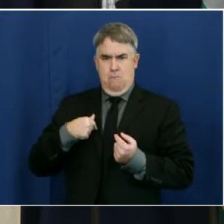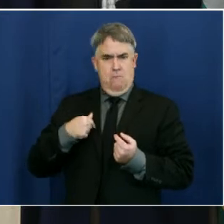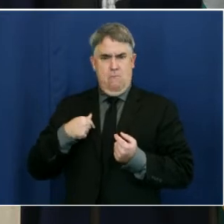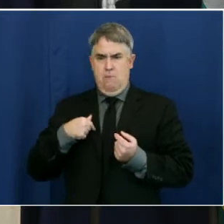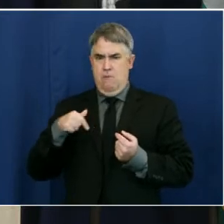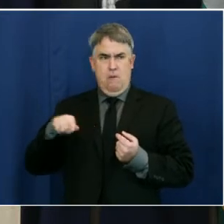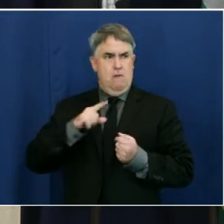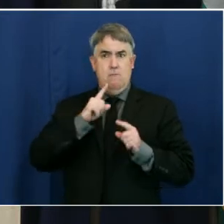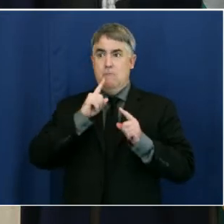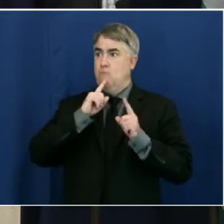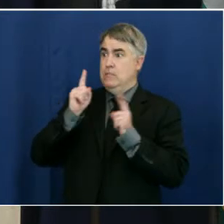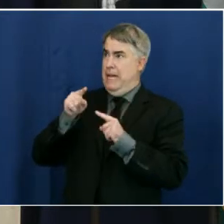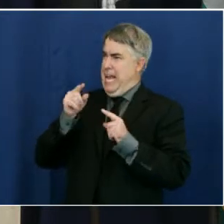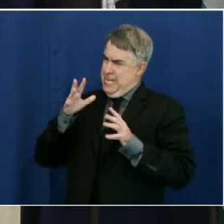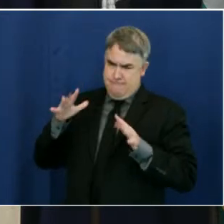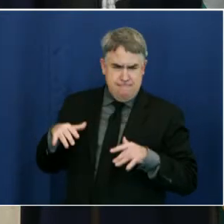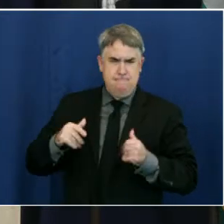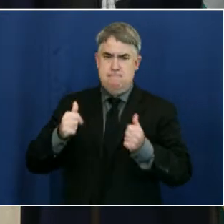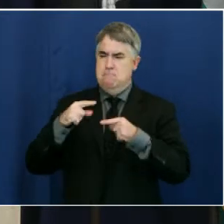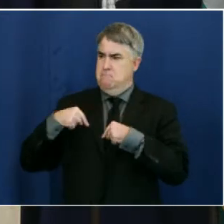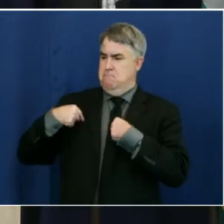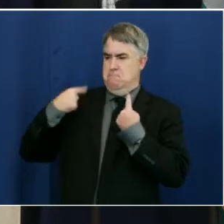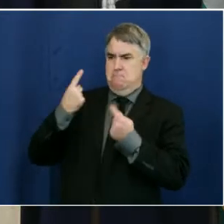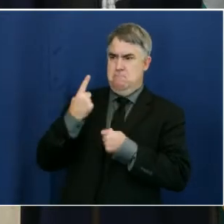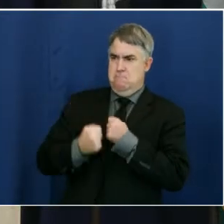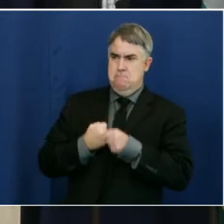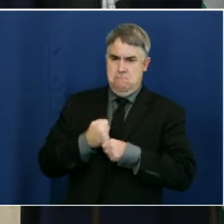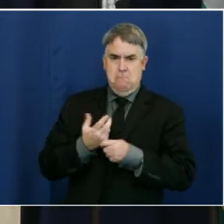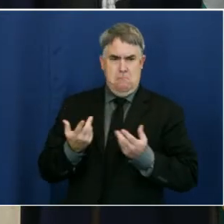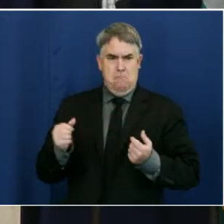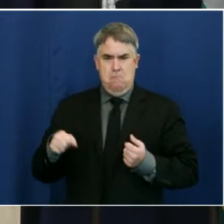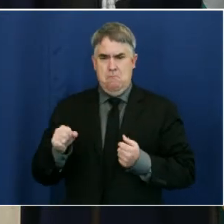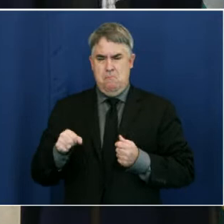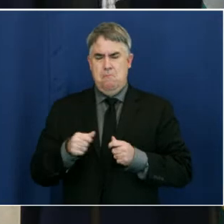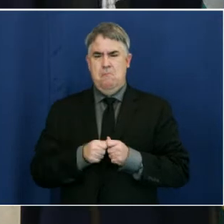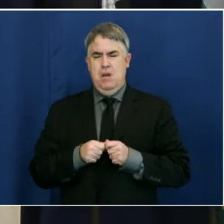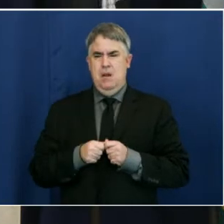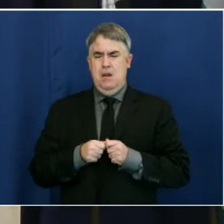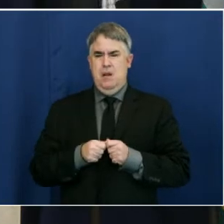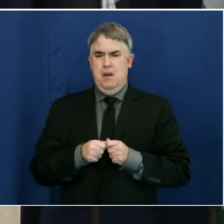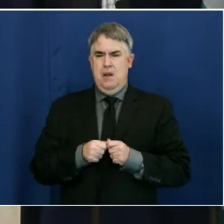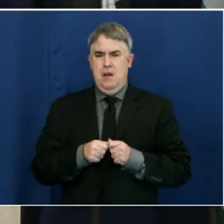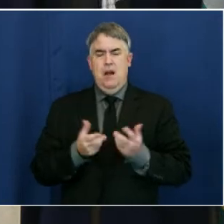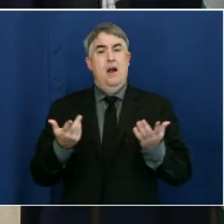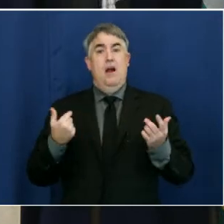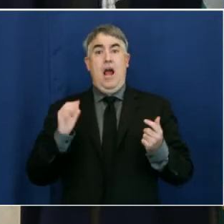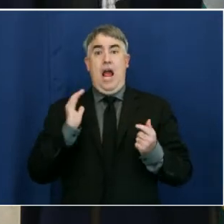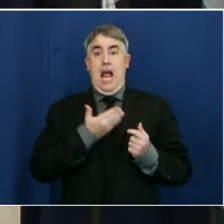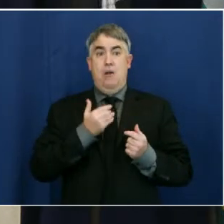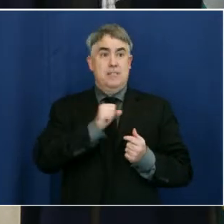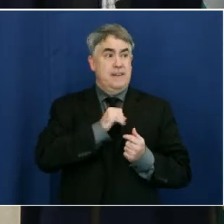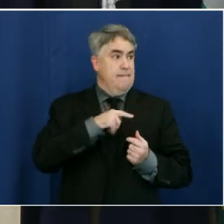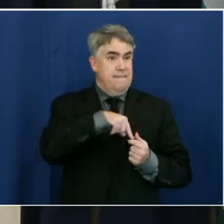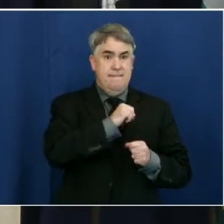provided in responding to COVID-19. Our staff have been working